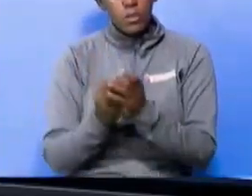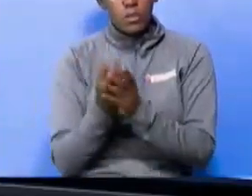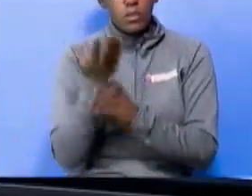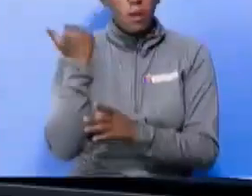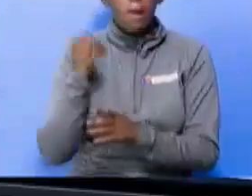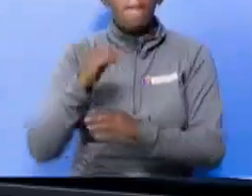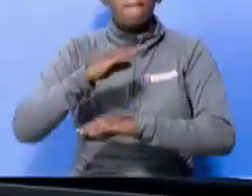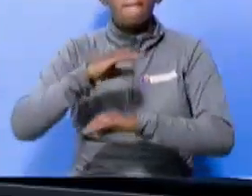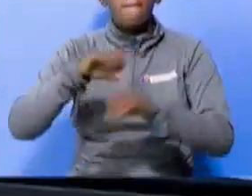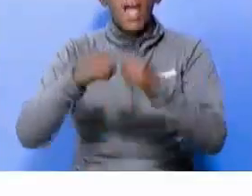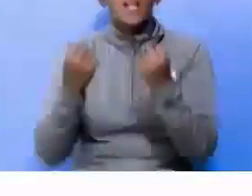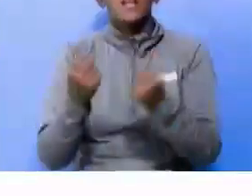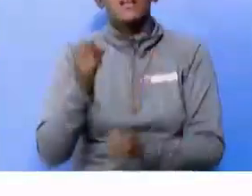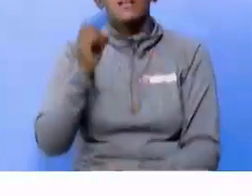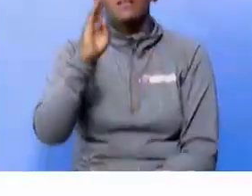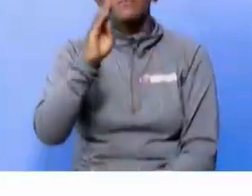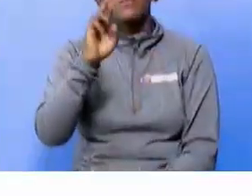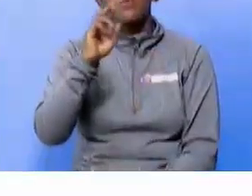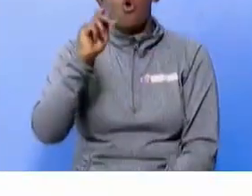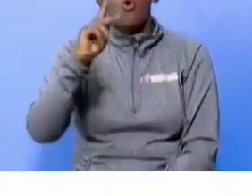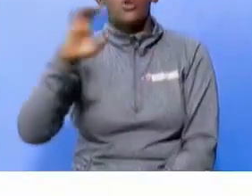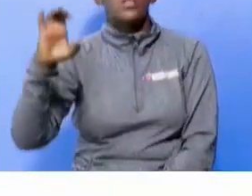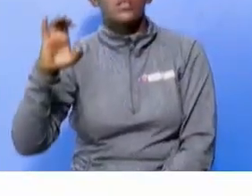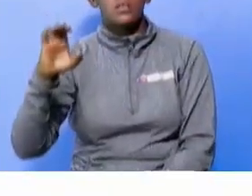Break, broke.